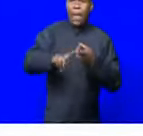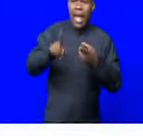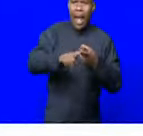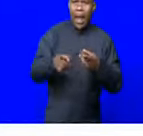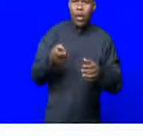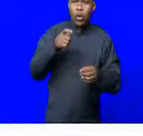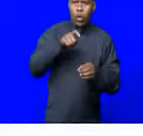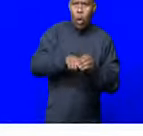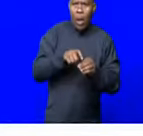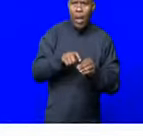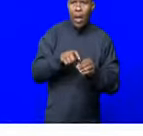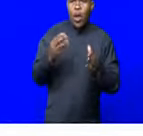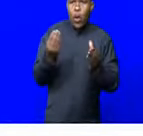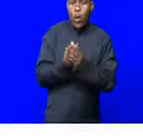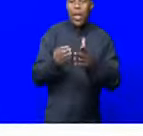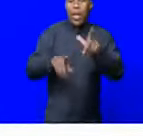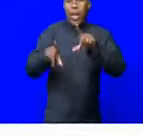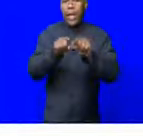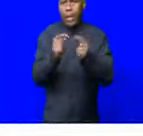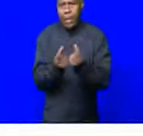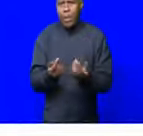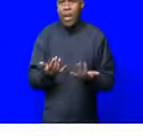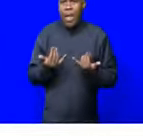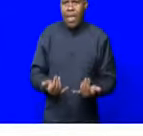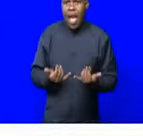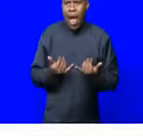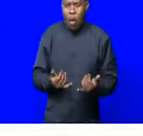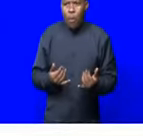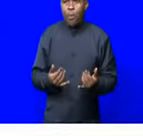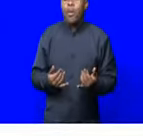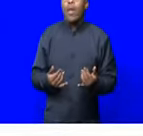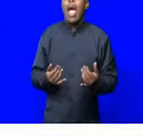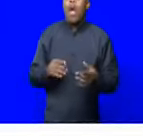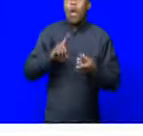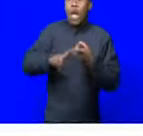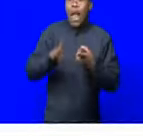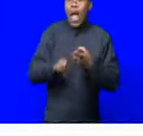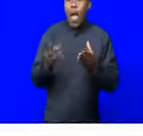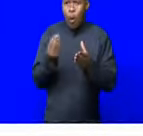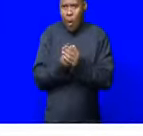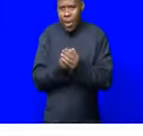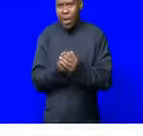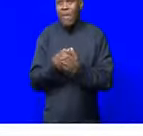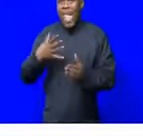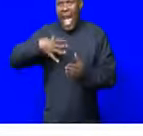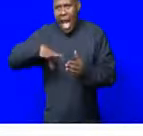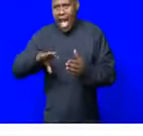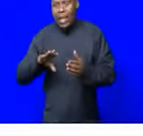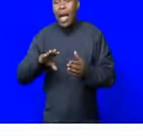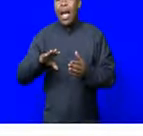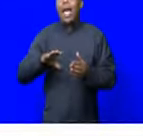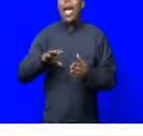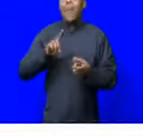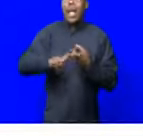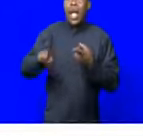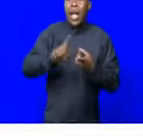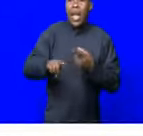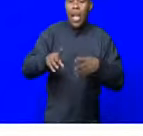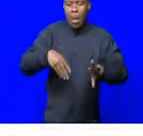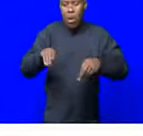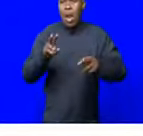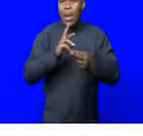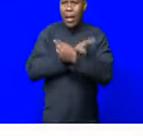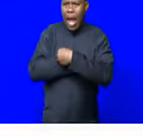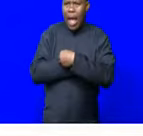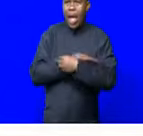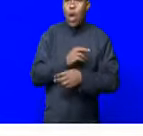and, now I'm coming for the special event. You know, so I'm happy to be part. Reggae dance, you know, I've been hearing the reggae